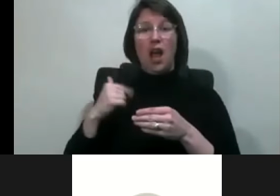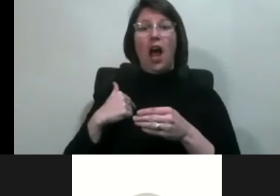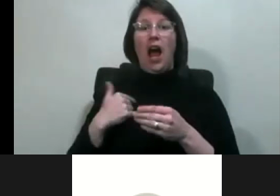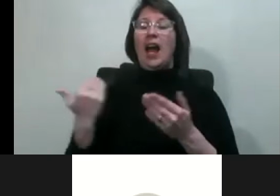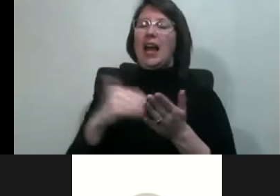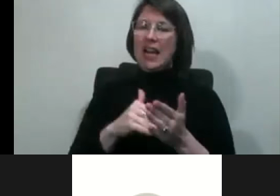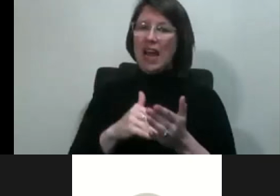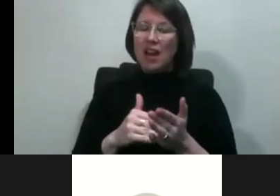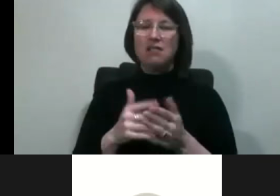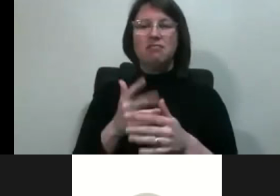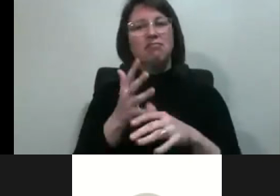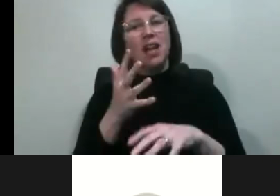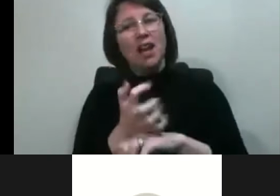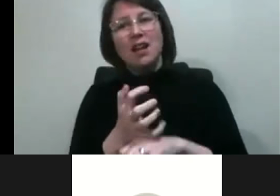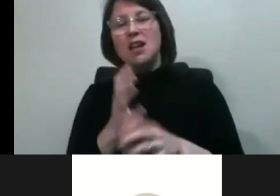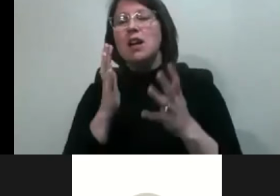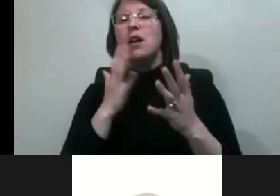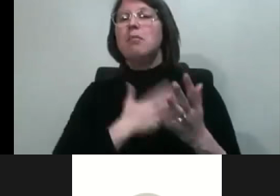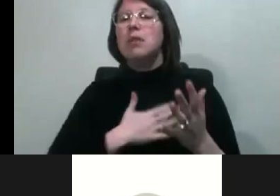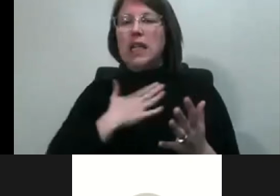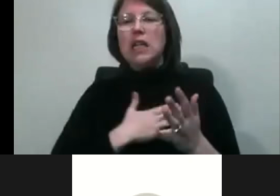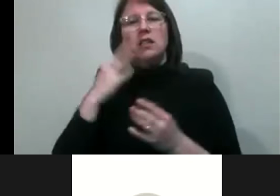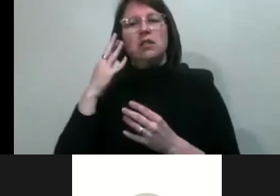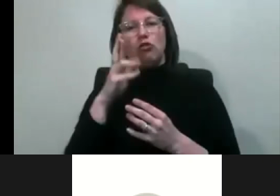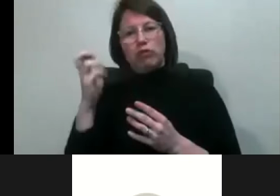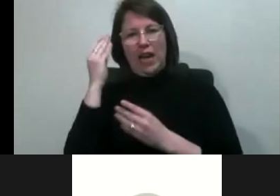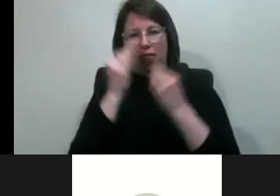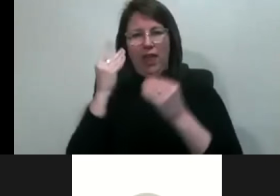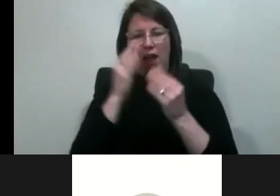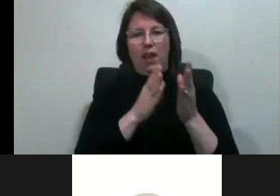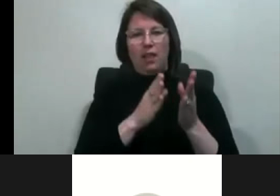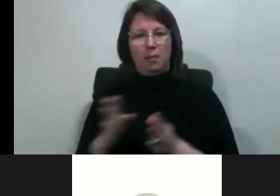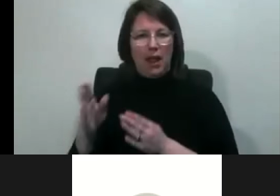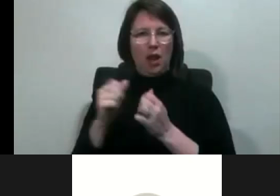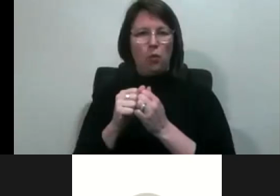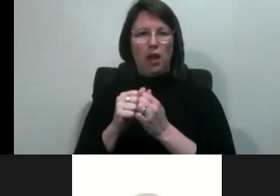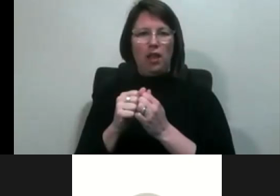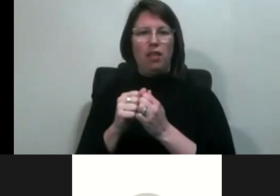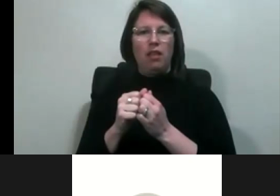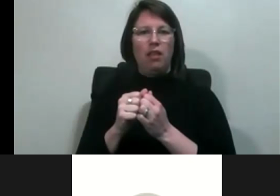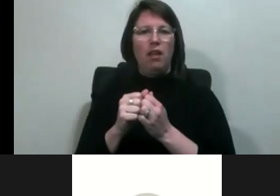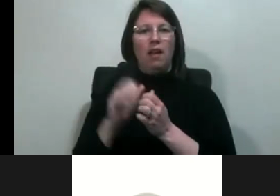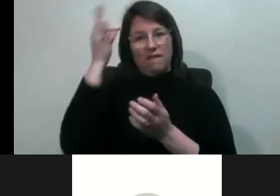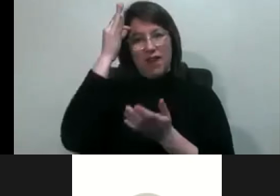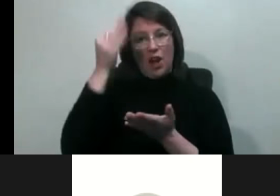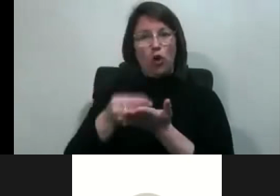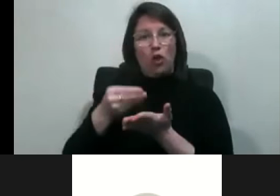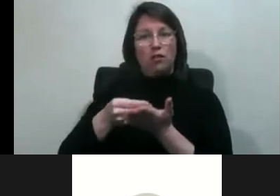MBTA to rethink this plan, especially with the federal aid that we've gotten, but frankly, because it's